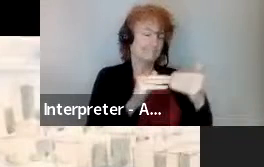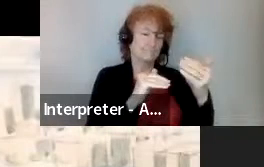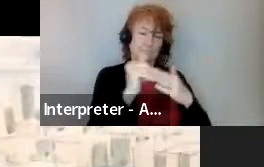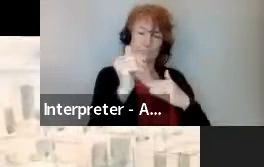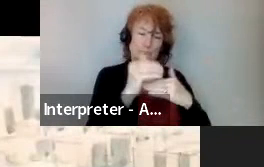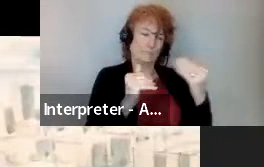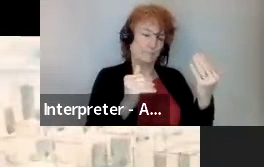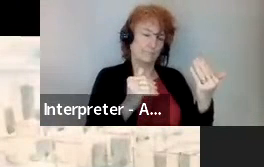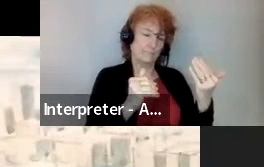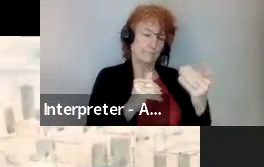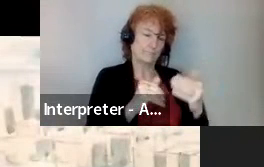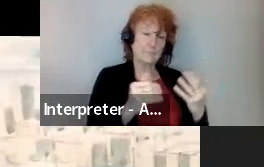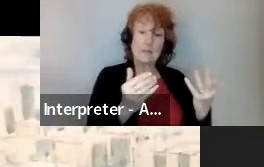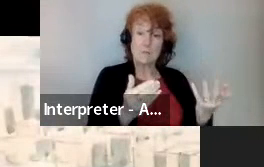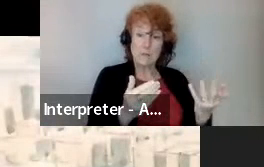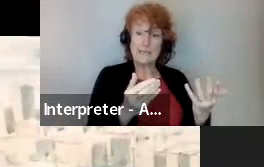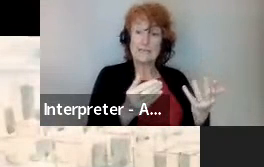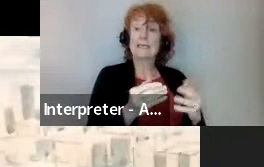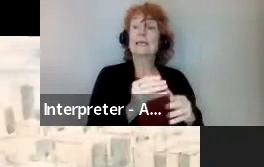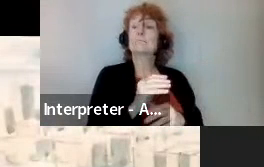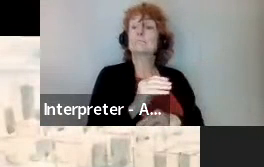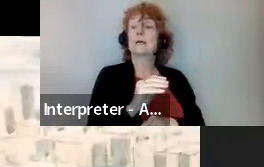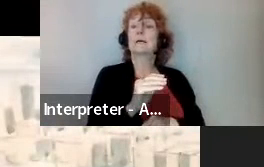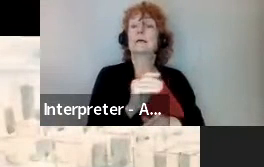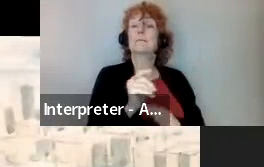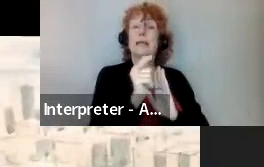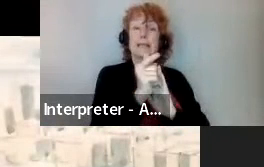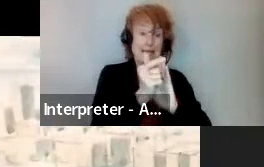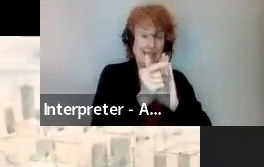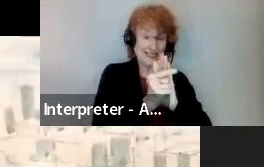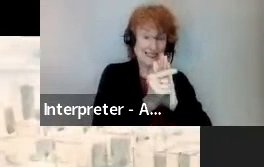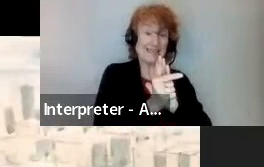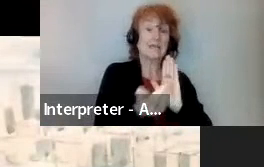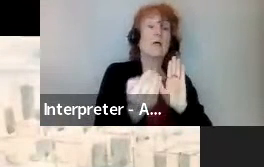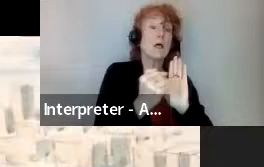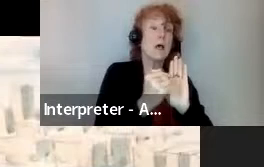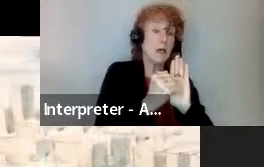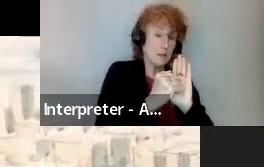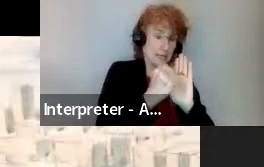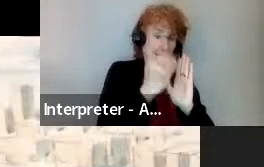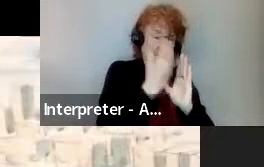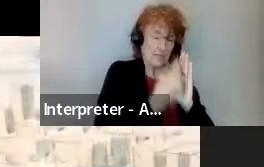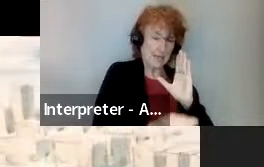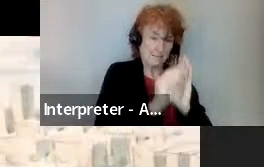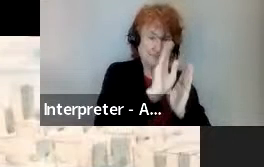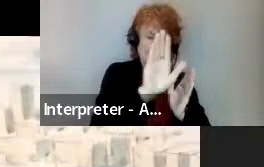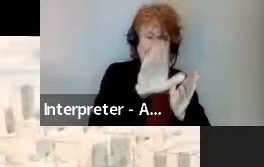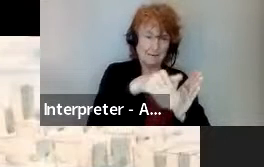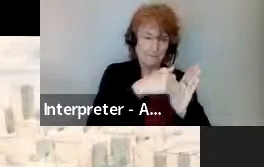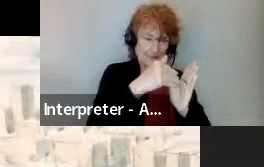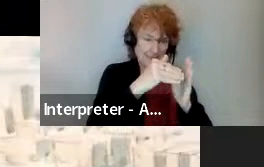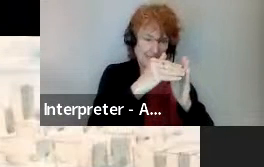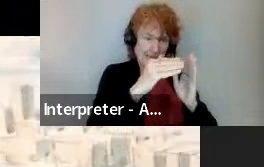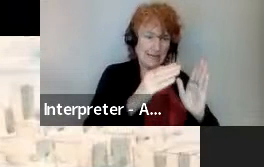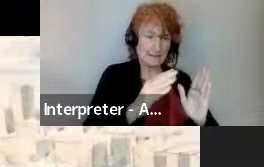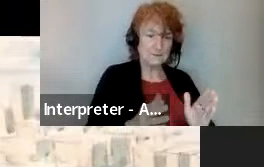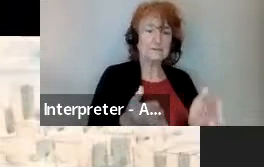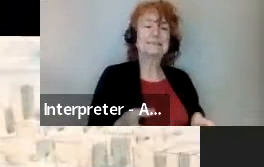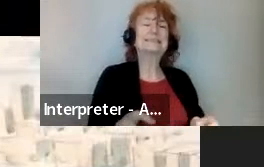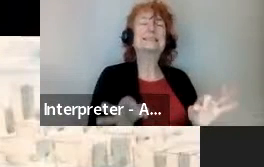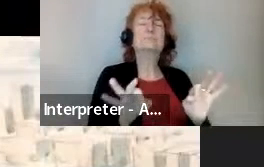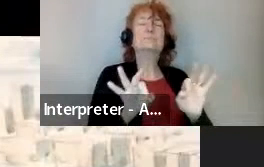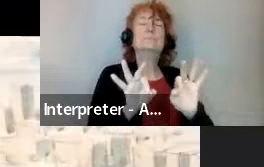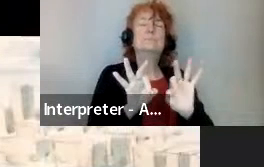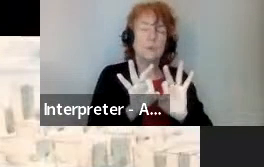Re-legalizing missing middle housing advances fair housing while also being attentive to the built character of New York City's low-density areas. Modest